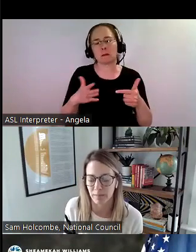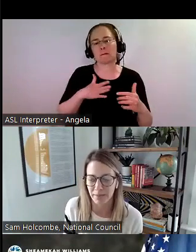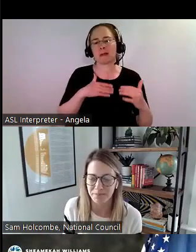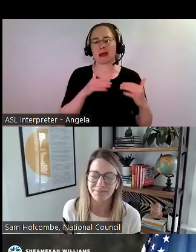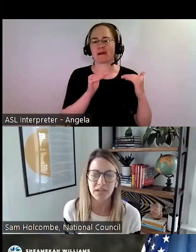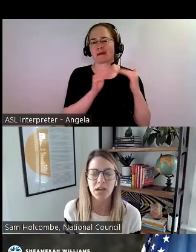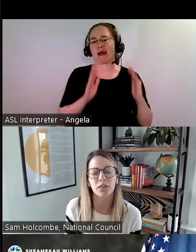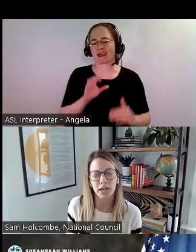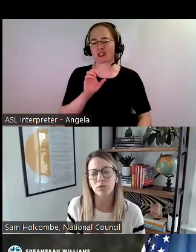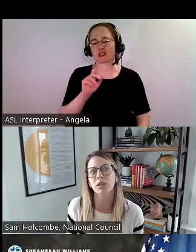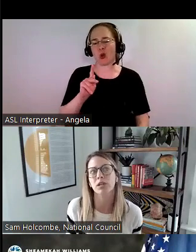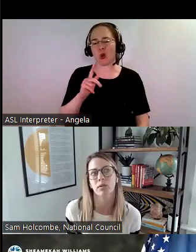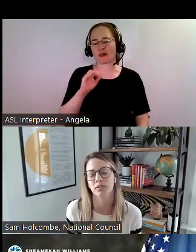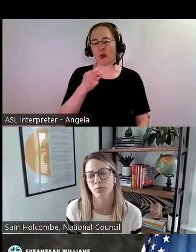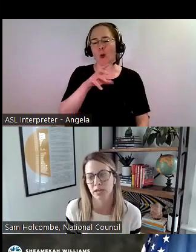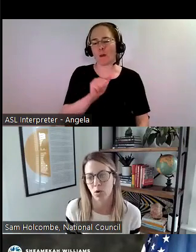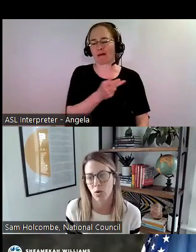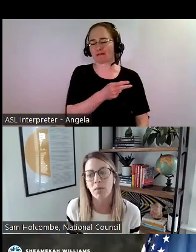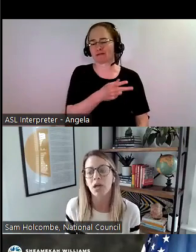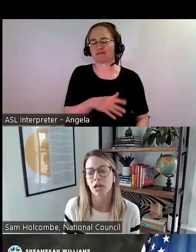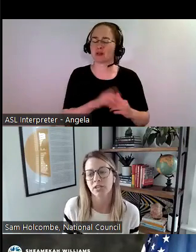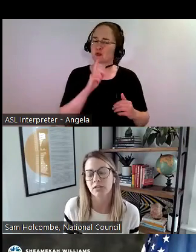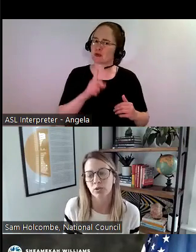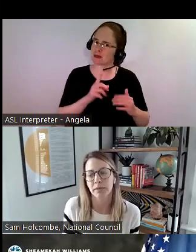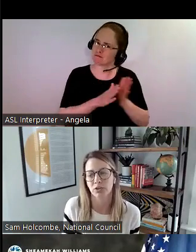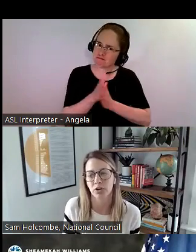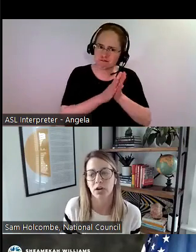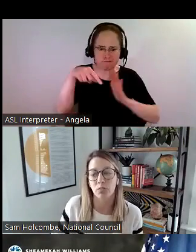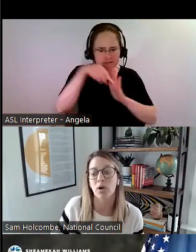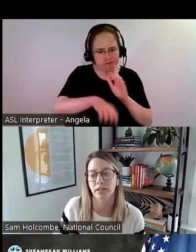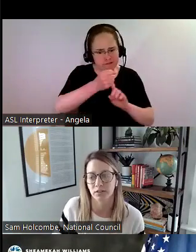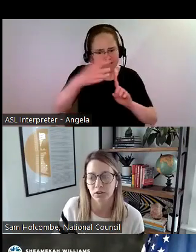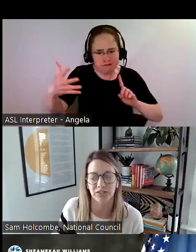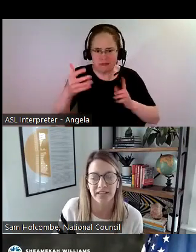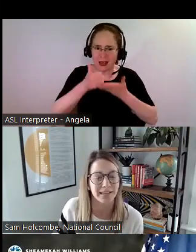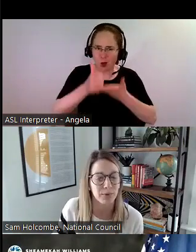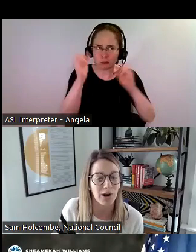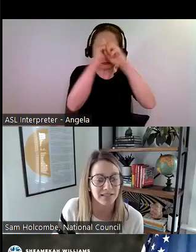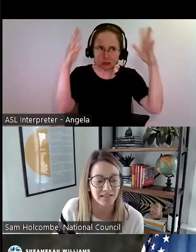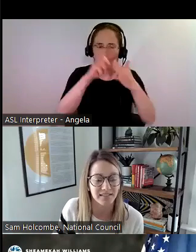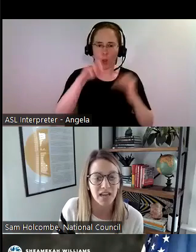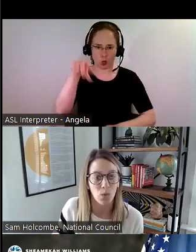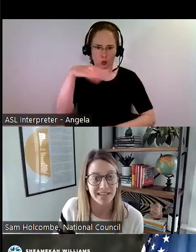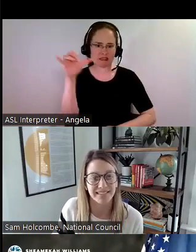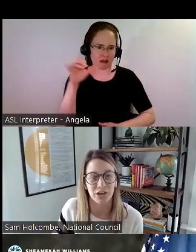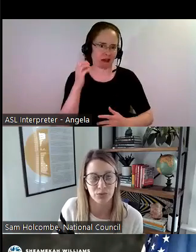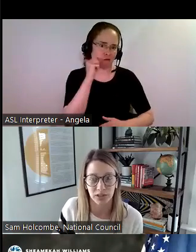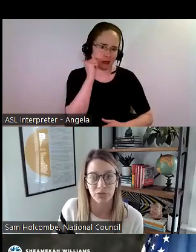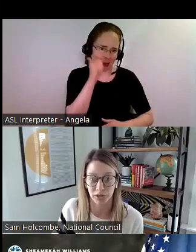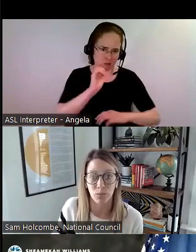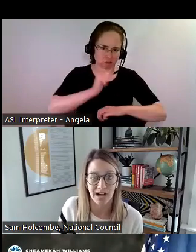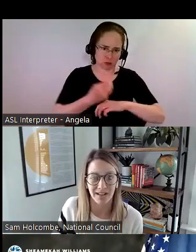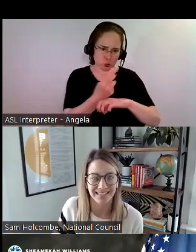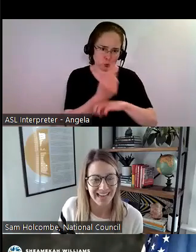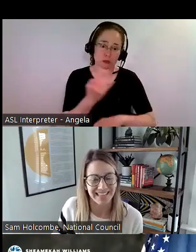colleagues in Oklahoma. They are really going to bring it home to give you a picture of what this looks like in practice when it's